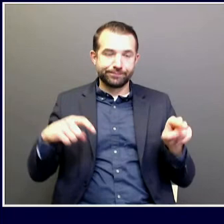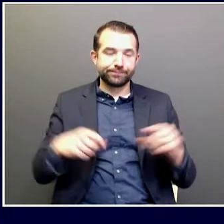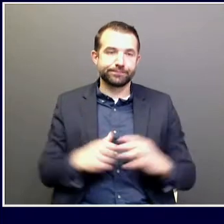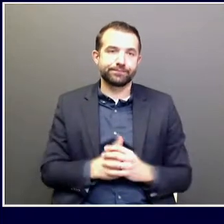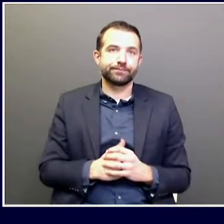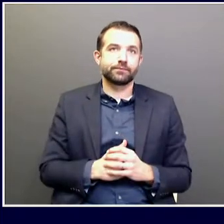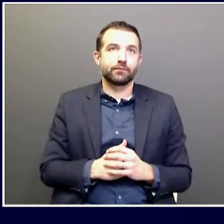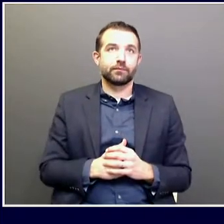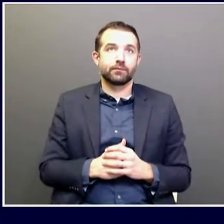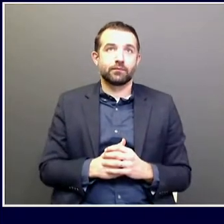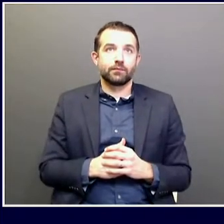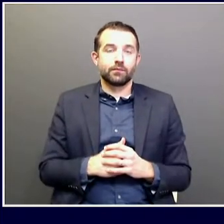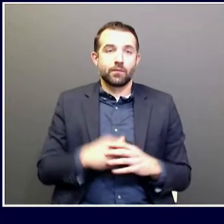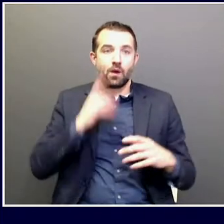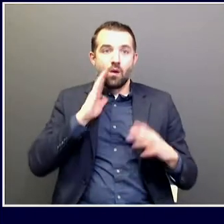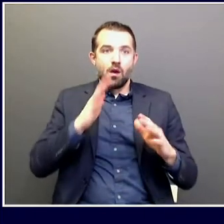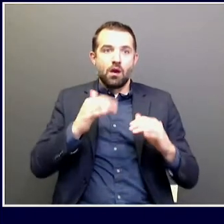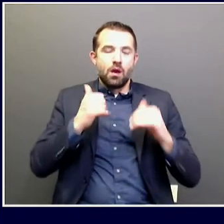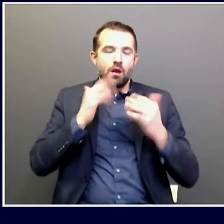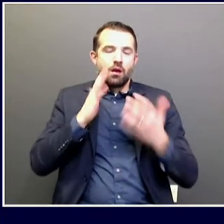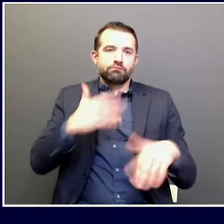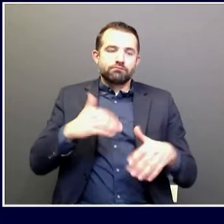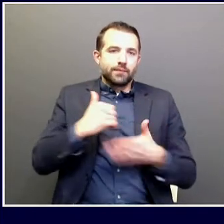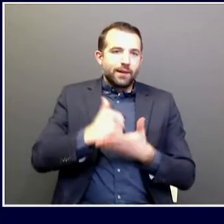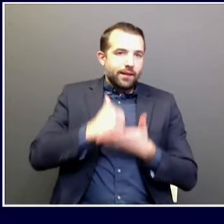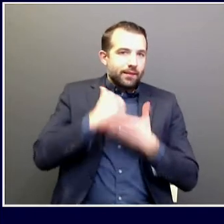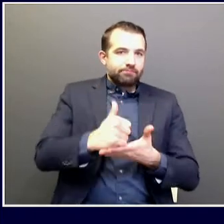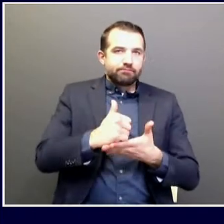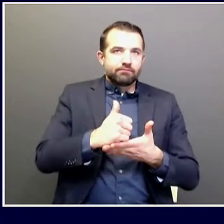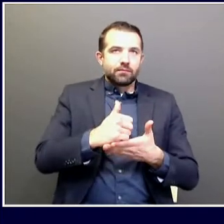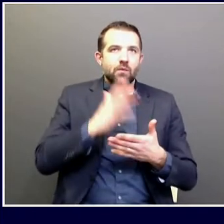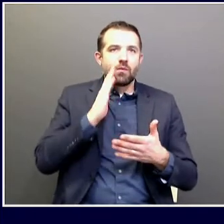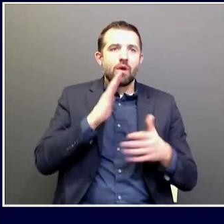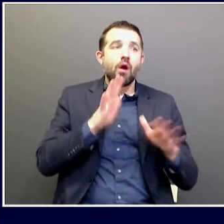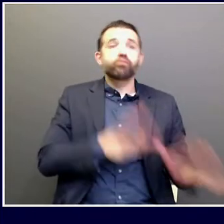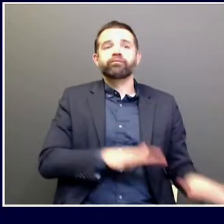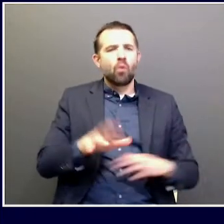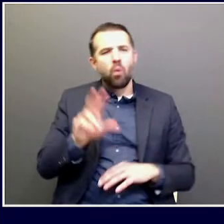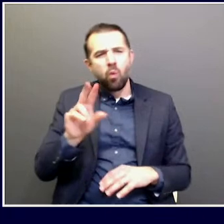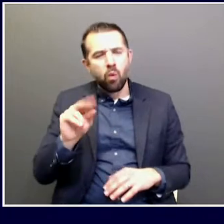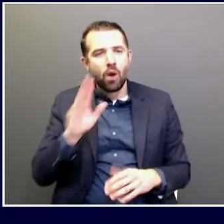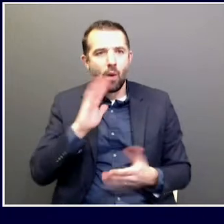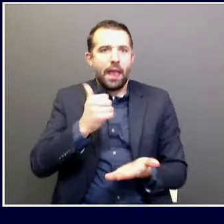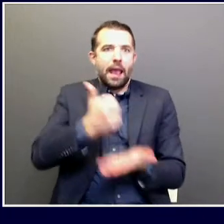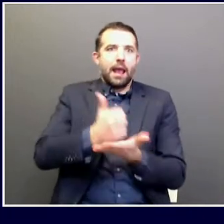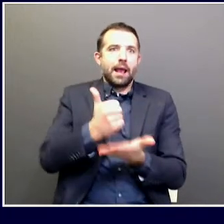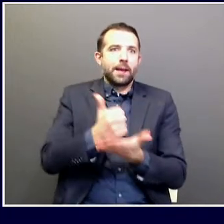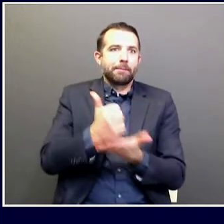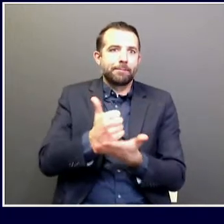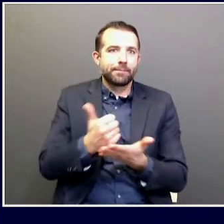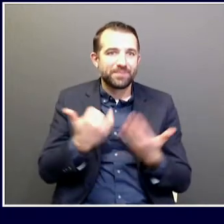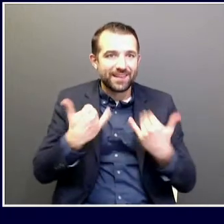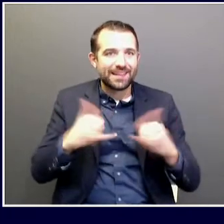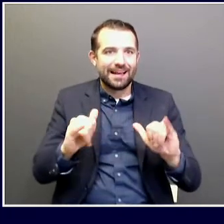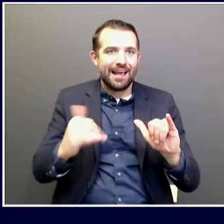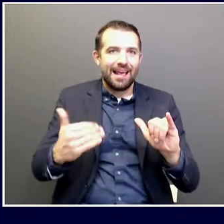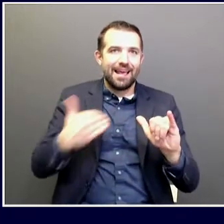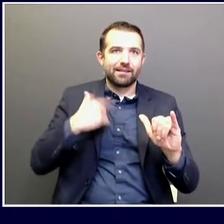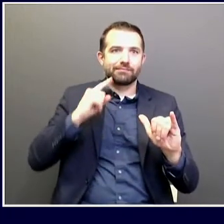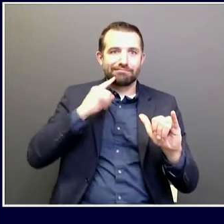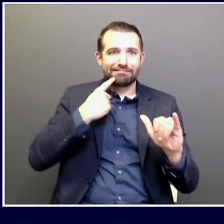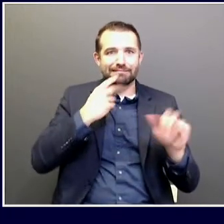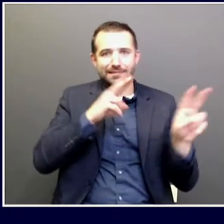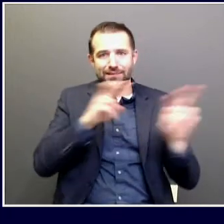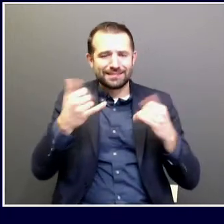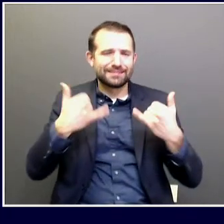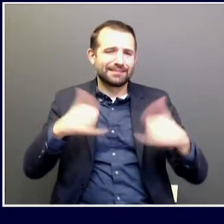no such thing as a silver bullet. This will help and builds upon the activities that Governor Mills outlined that we've already done, and we'll continue to monitor to see